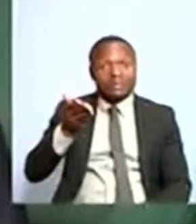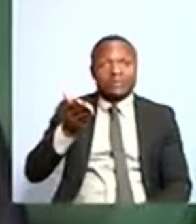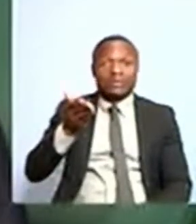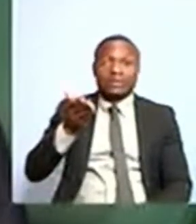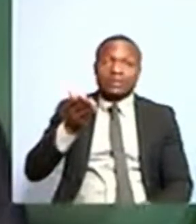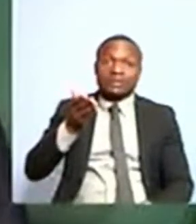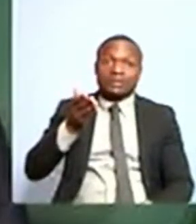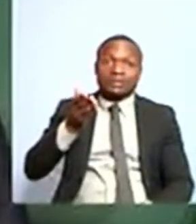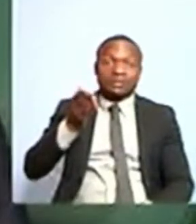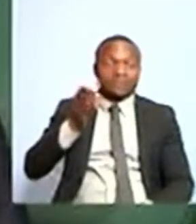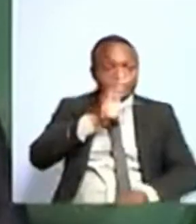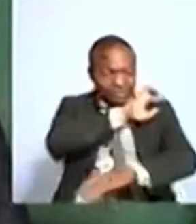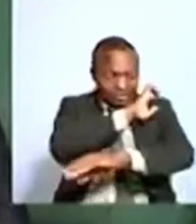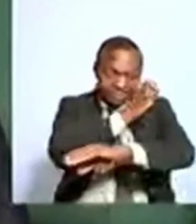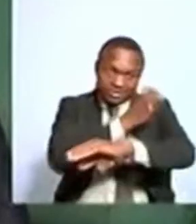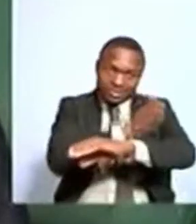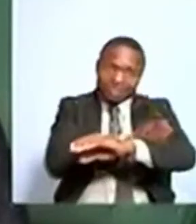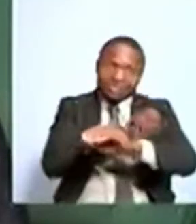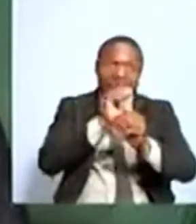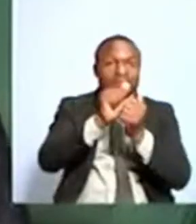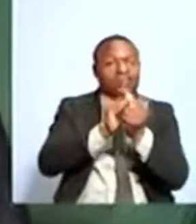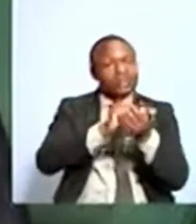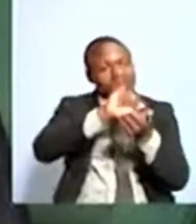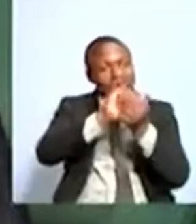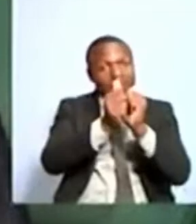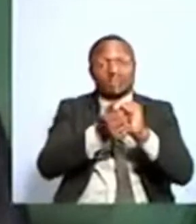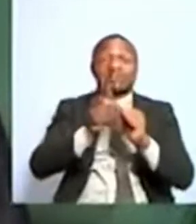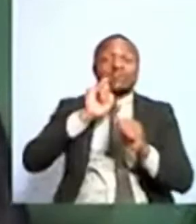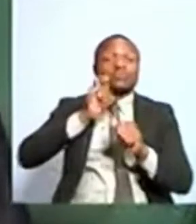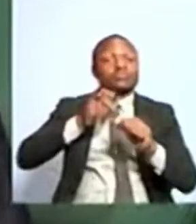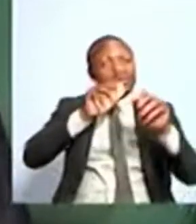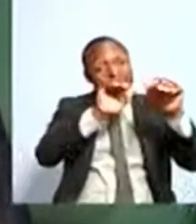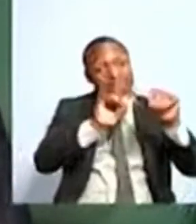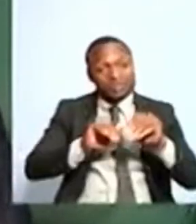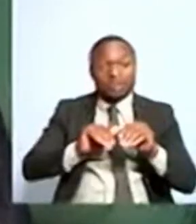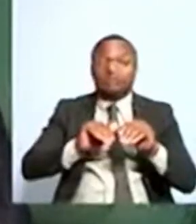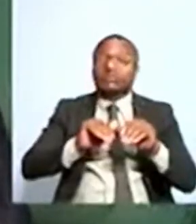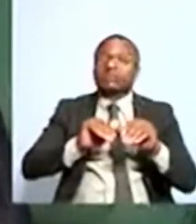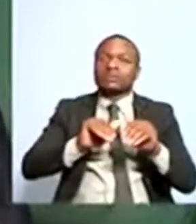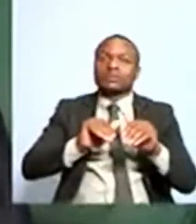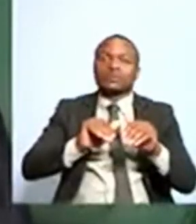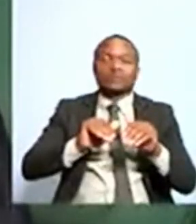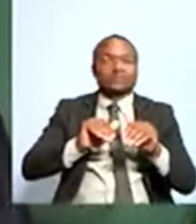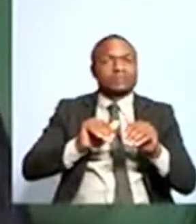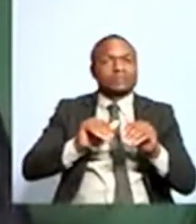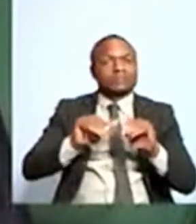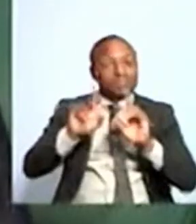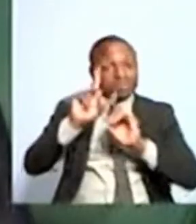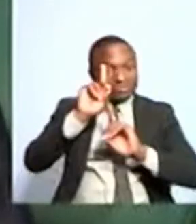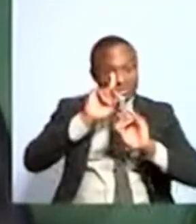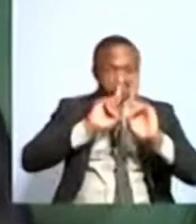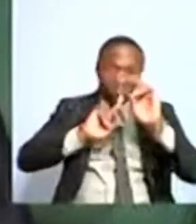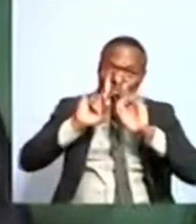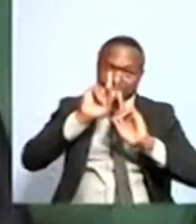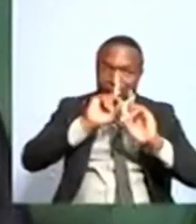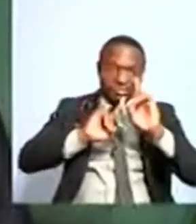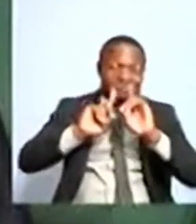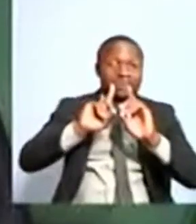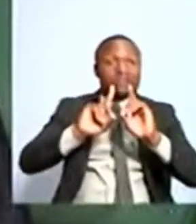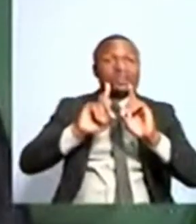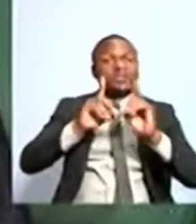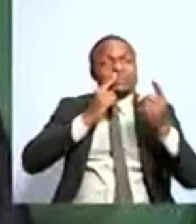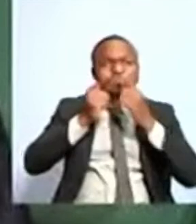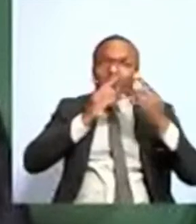towards the amendment. Let's avoid the shooting outside the box.